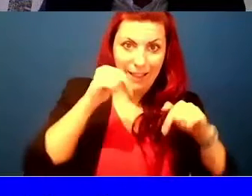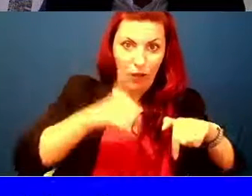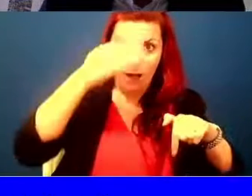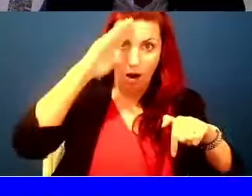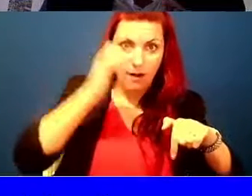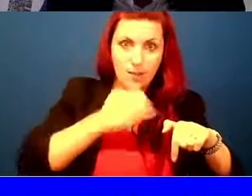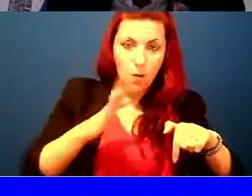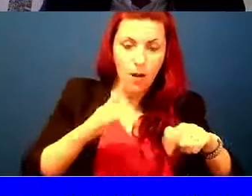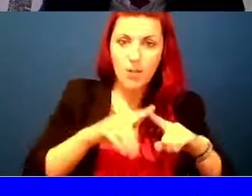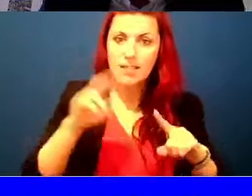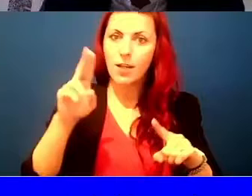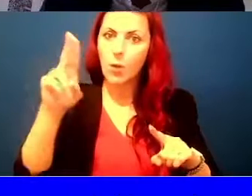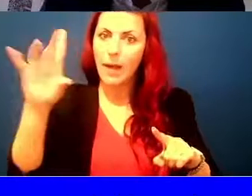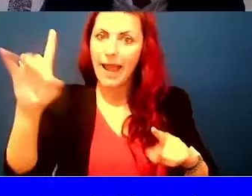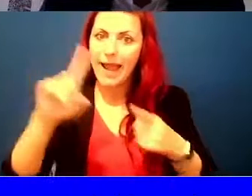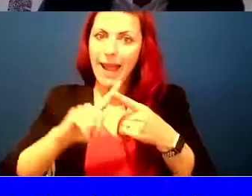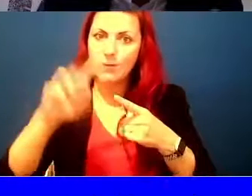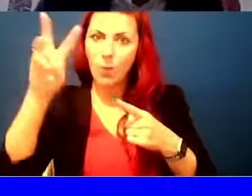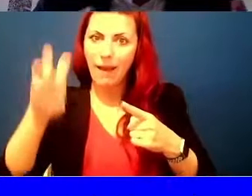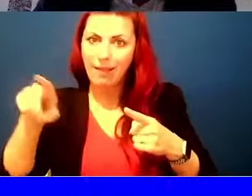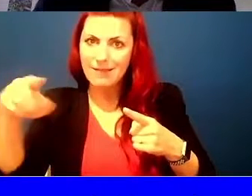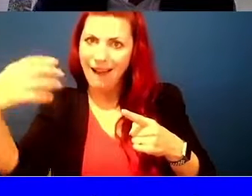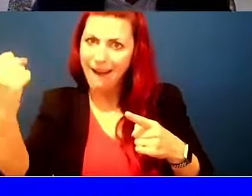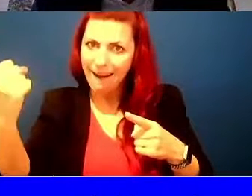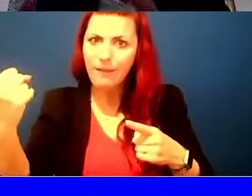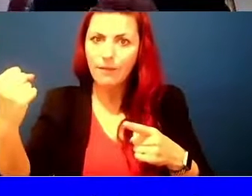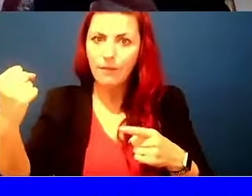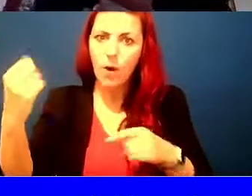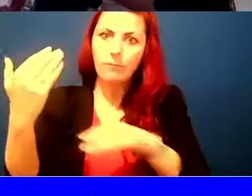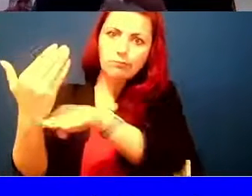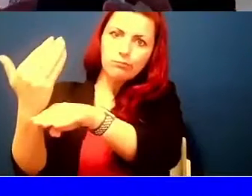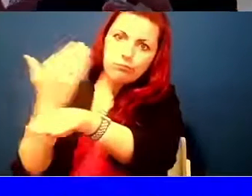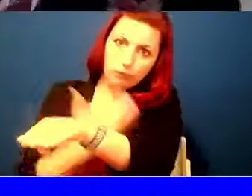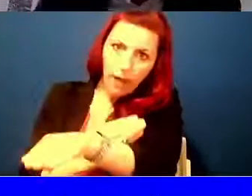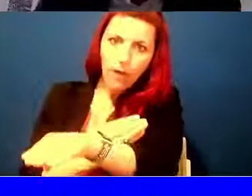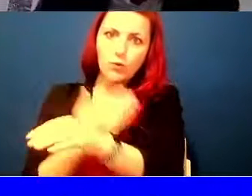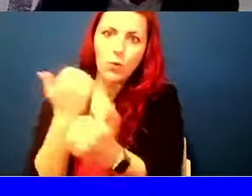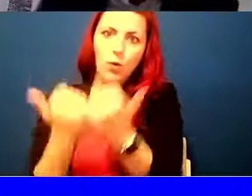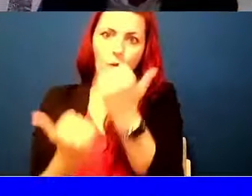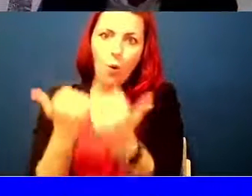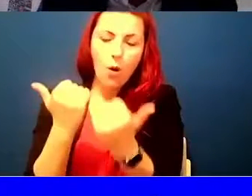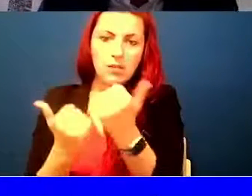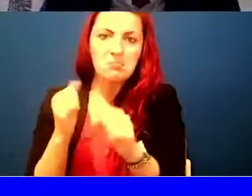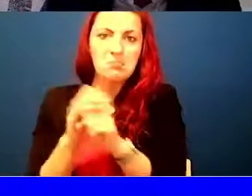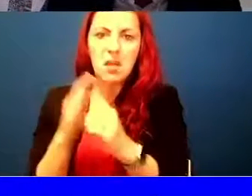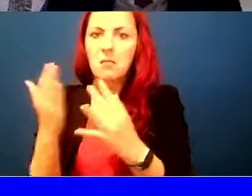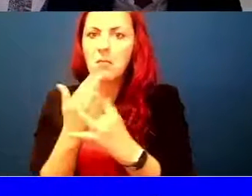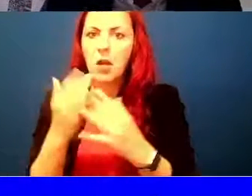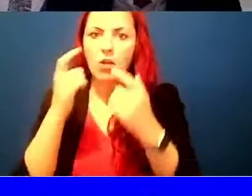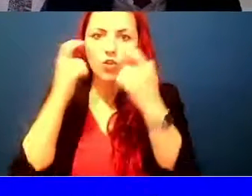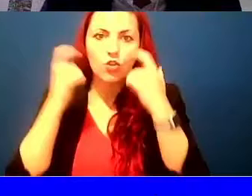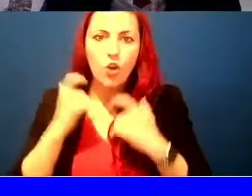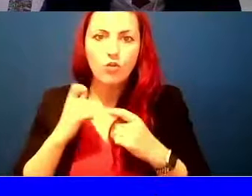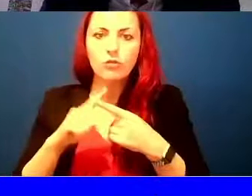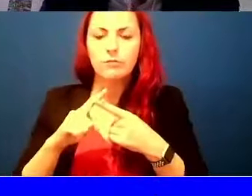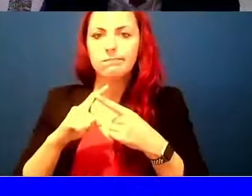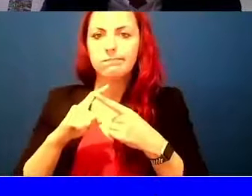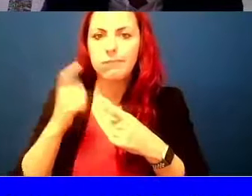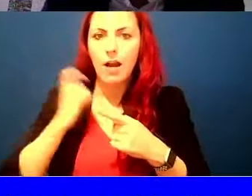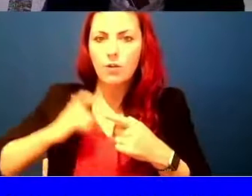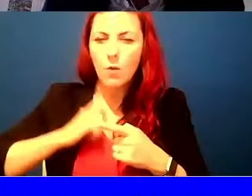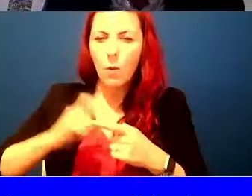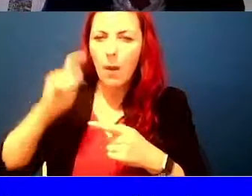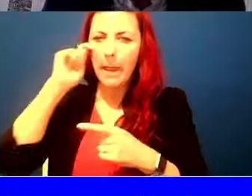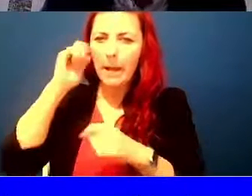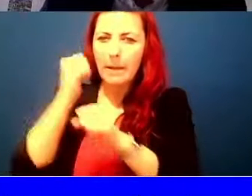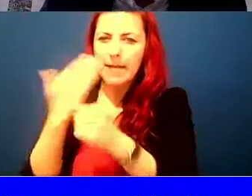quite common to have a ground rules hearing where an intermediary, barristers and judges will discuss how to examine a